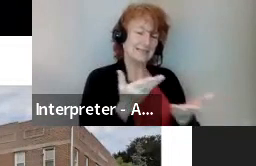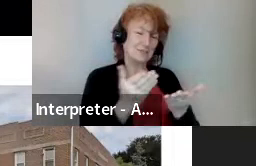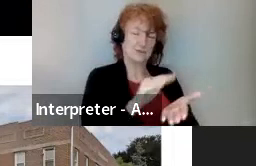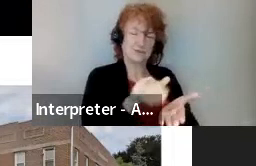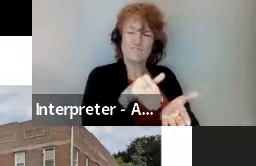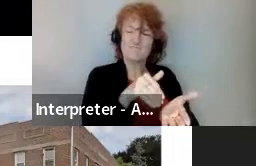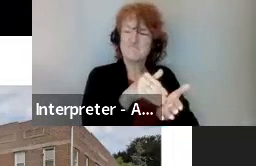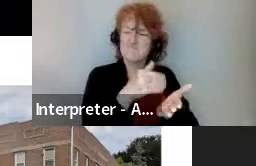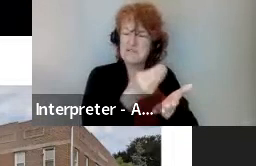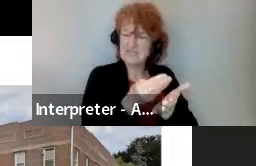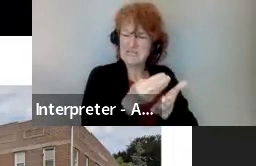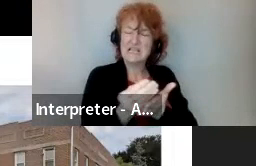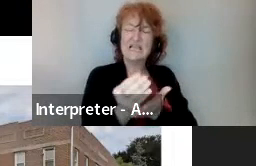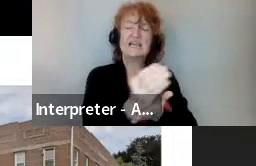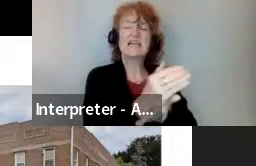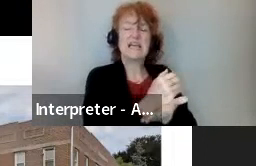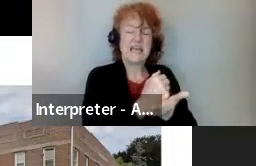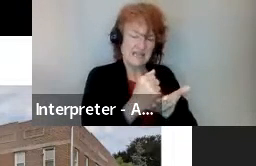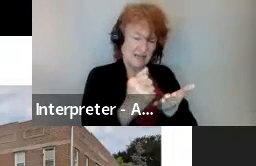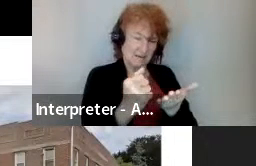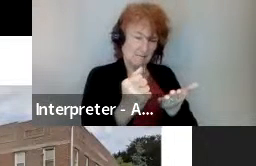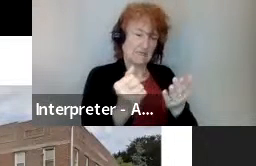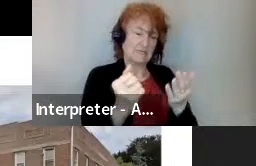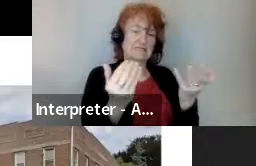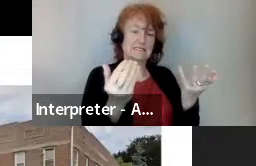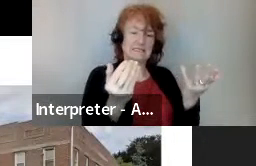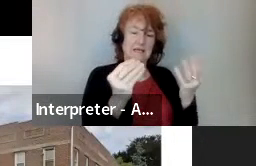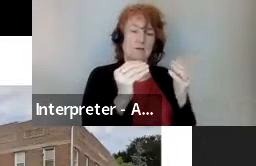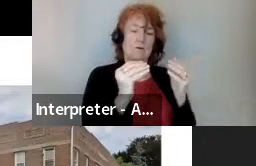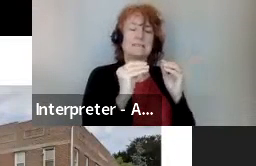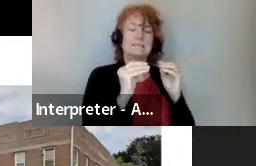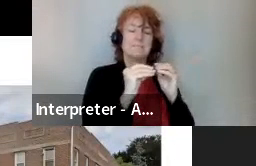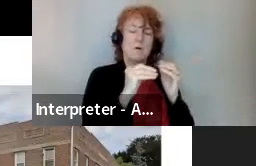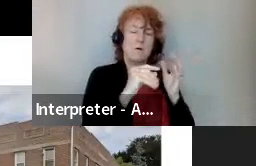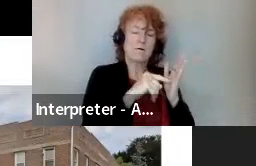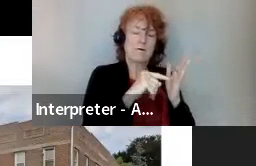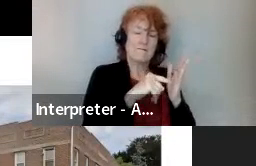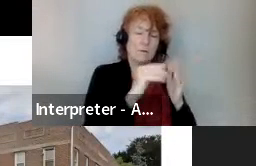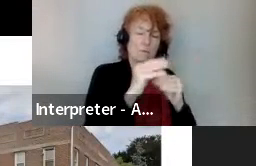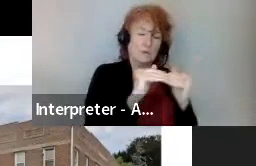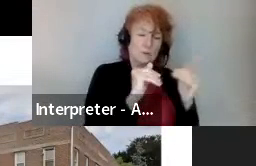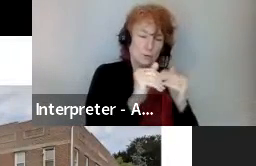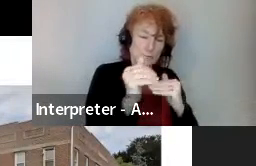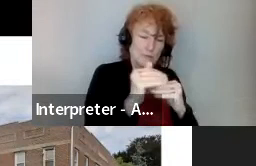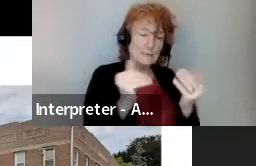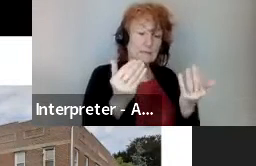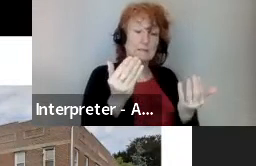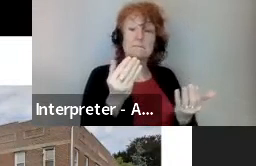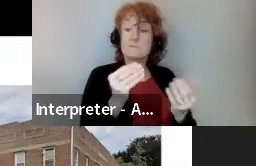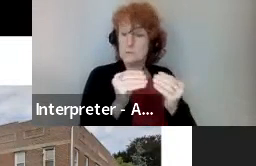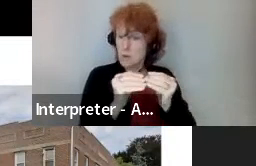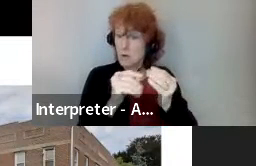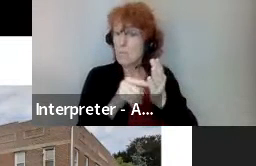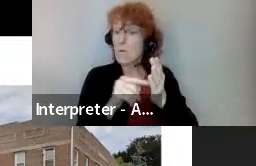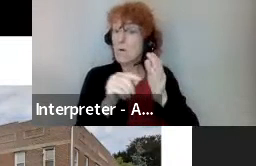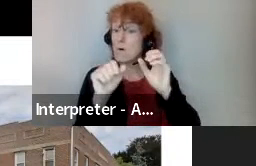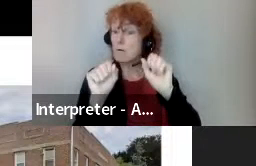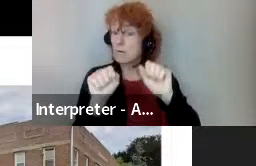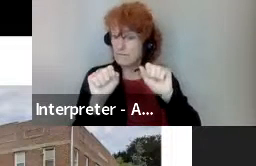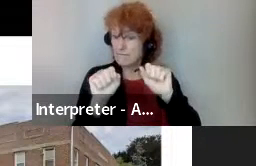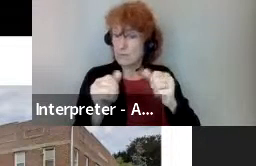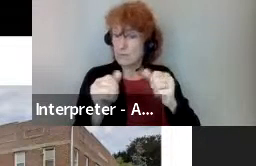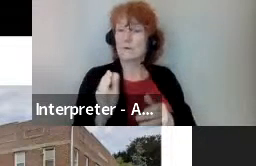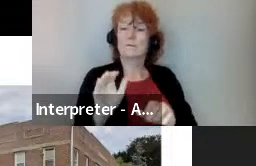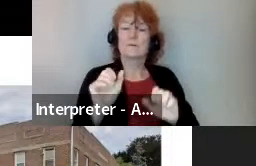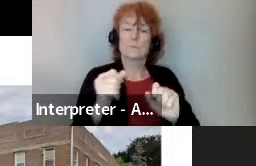at this scale and therefore more affordable to potential tenants or home buyers. For decades, buildings like these provided important housing options for working